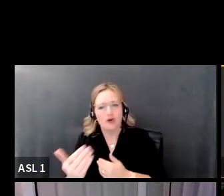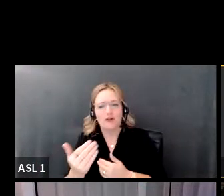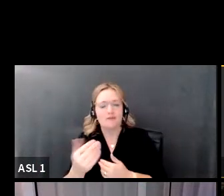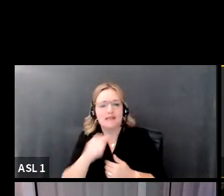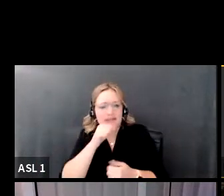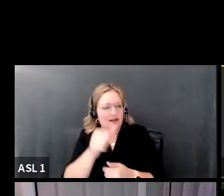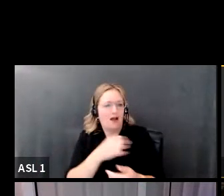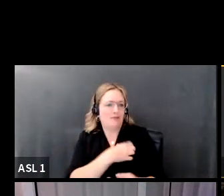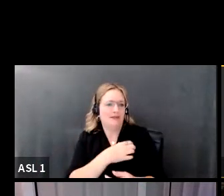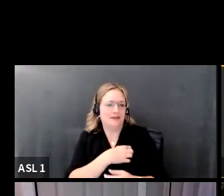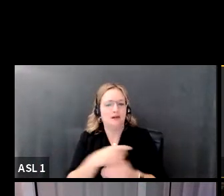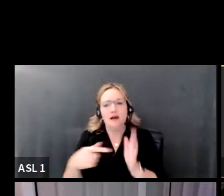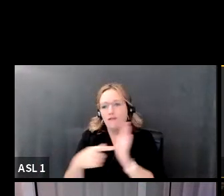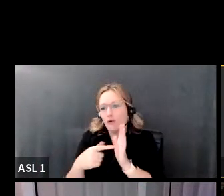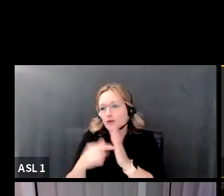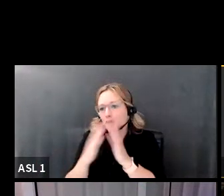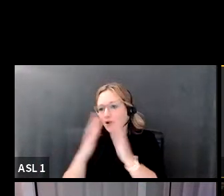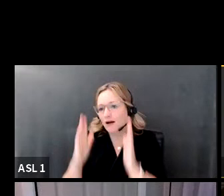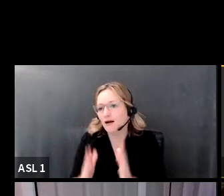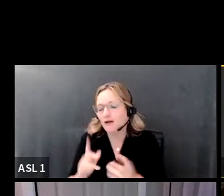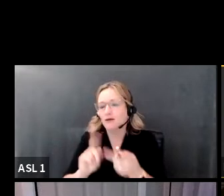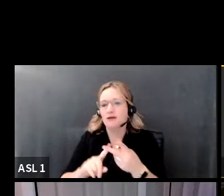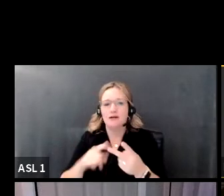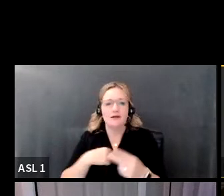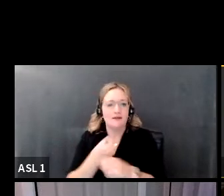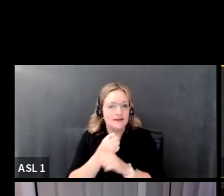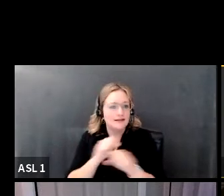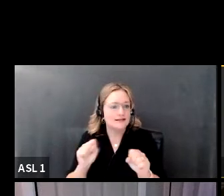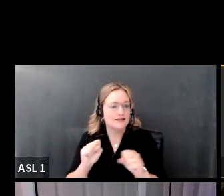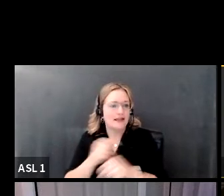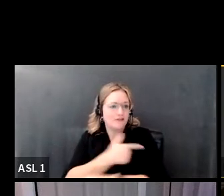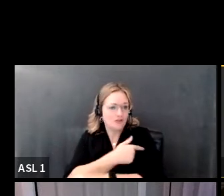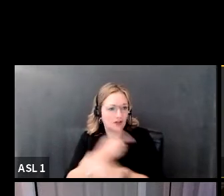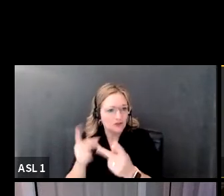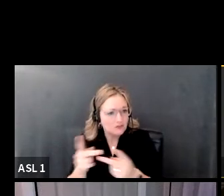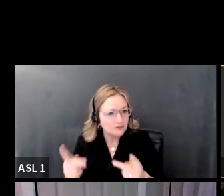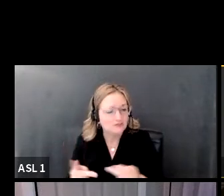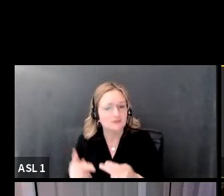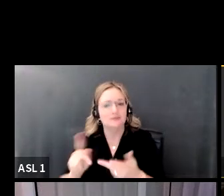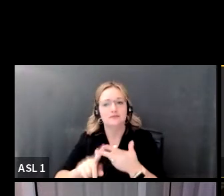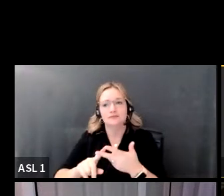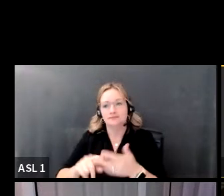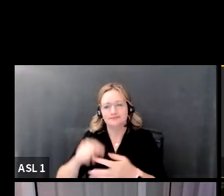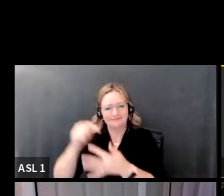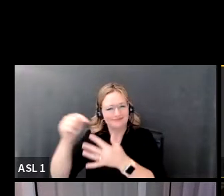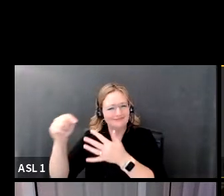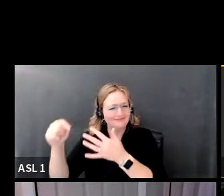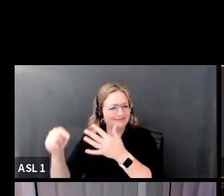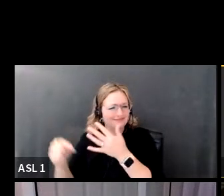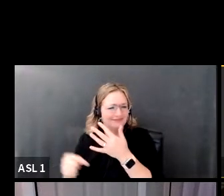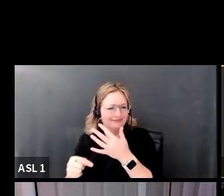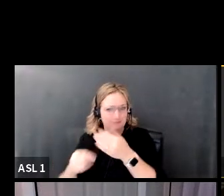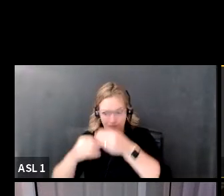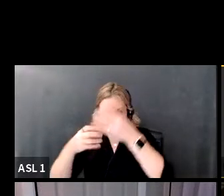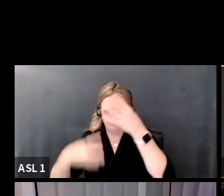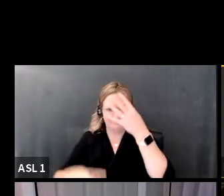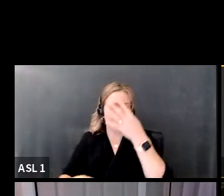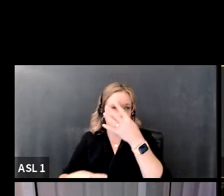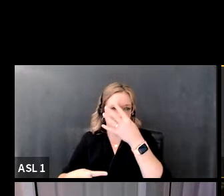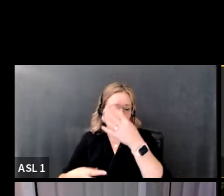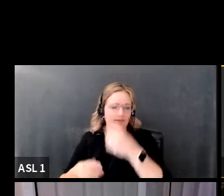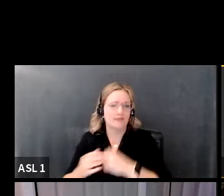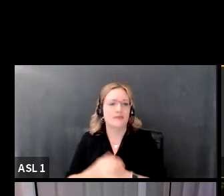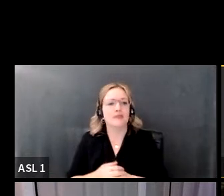affordable housing safe consumption sites and accessible and safe supply of substances and so so much more in this